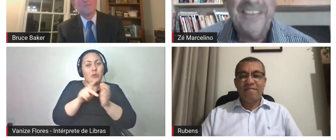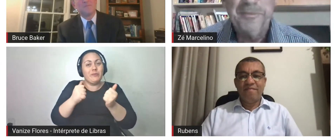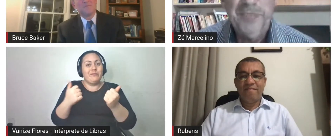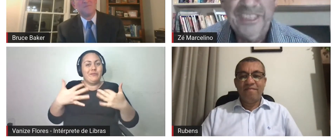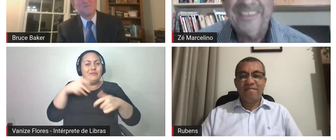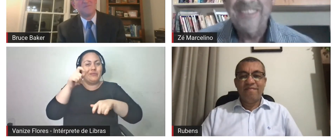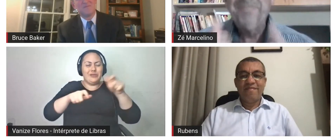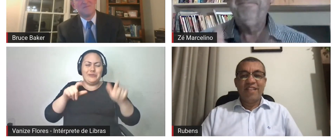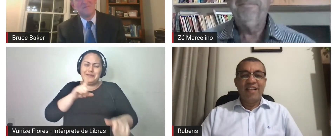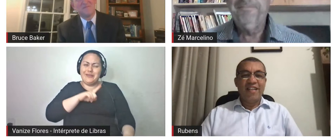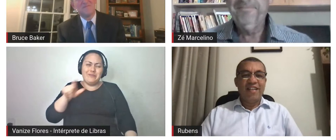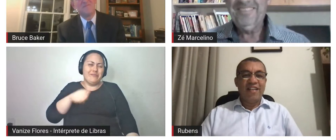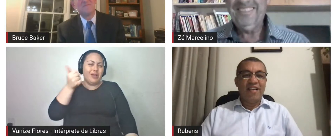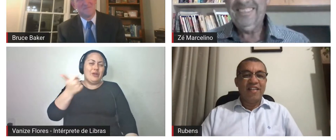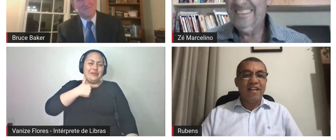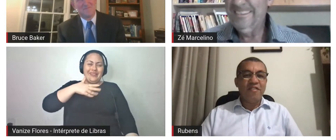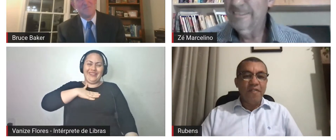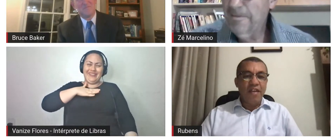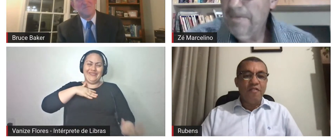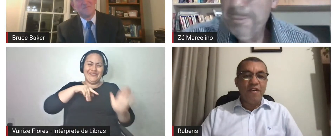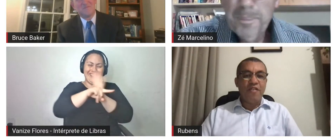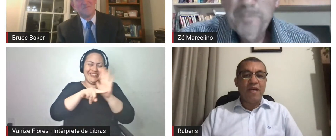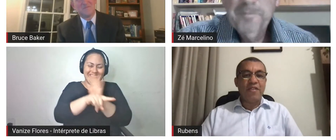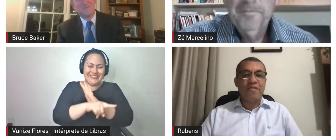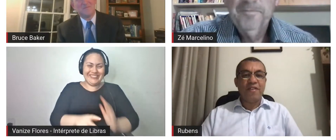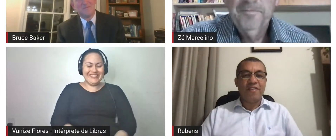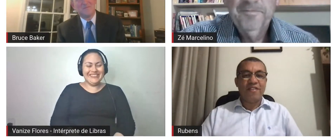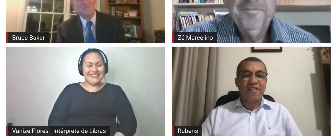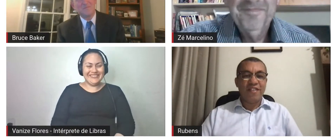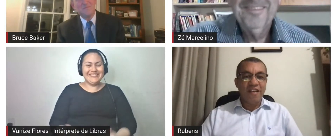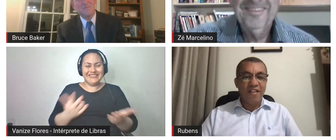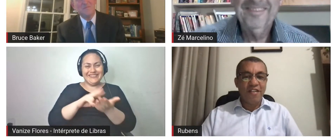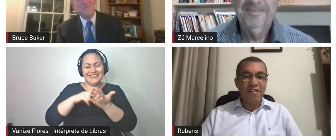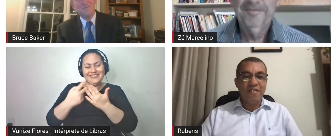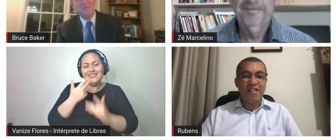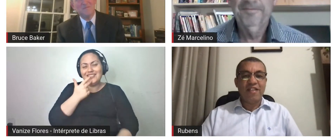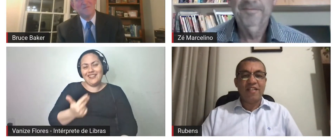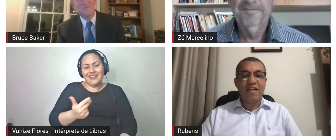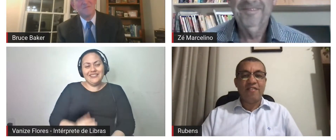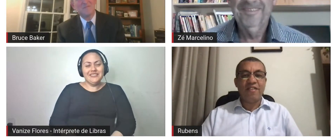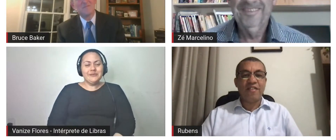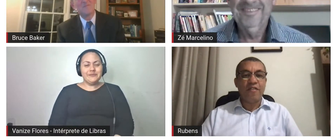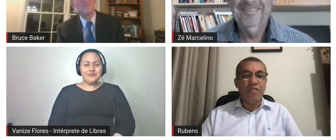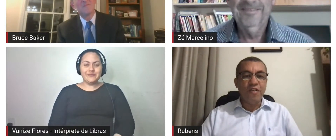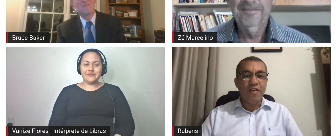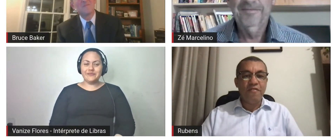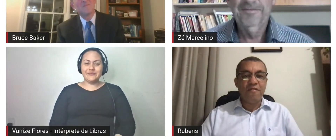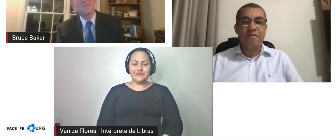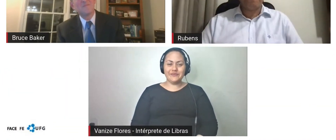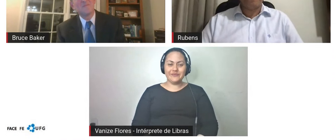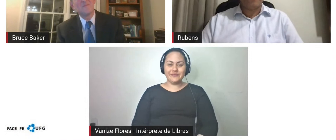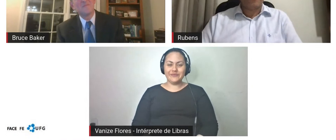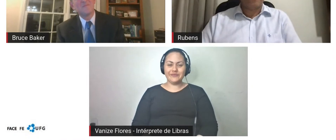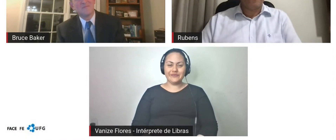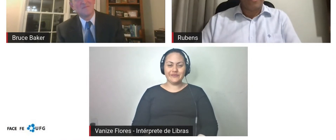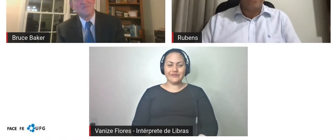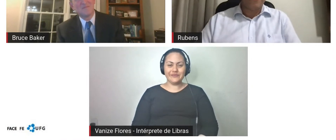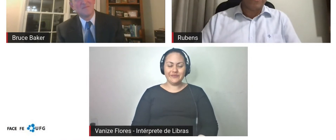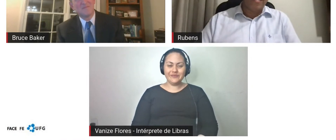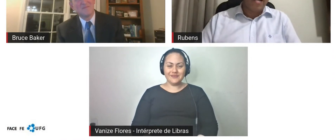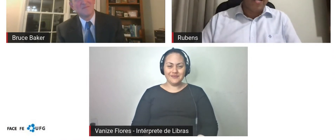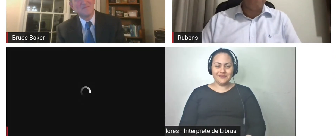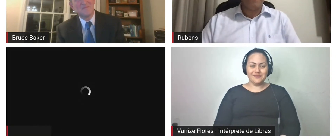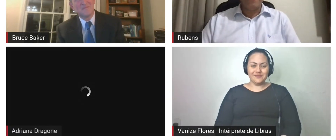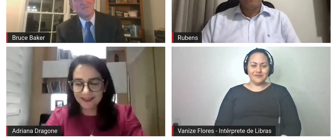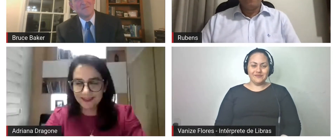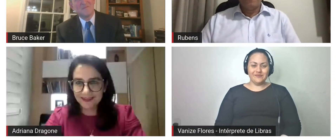melhores que as minhas. He'd like to thank you very much for your discussion, and now he's going to leave so that Adriana